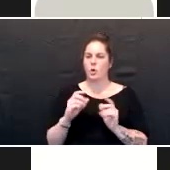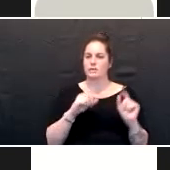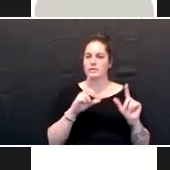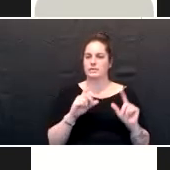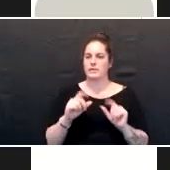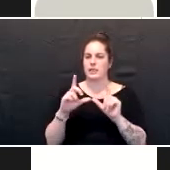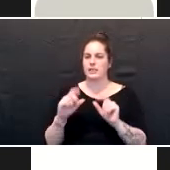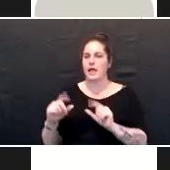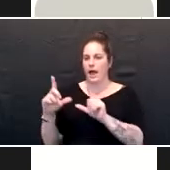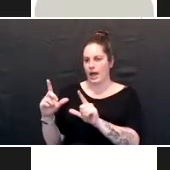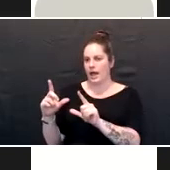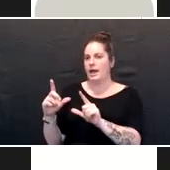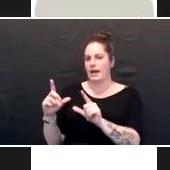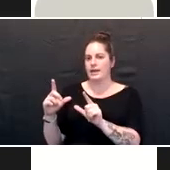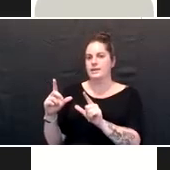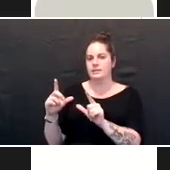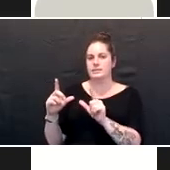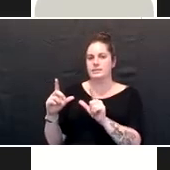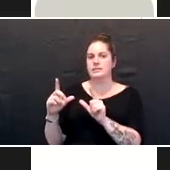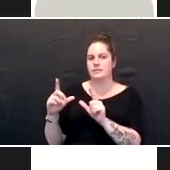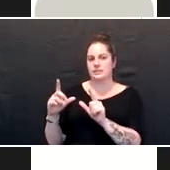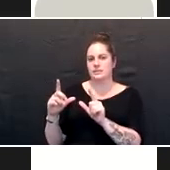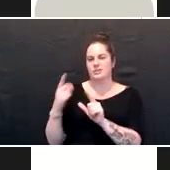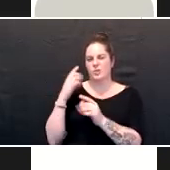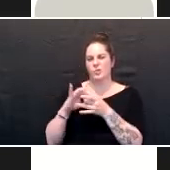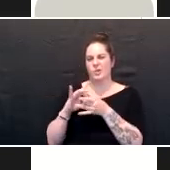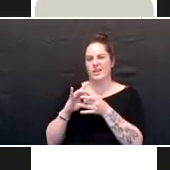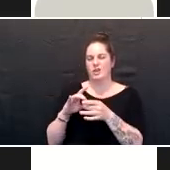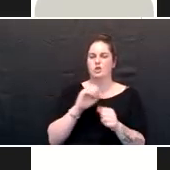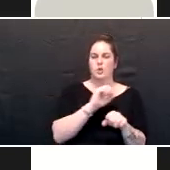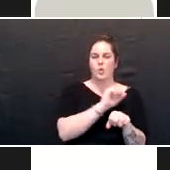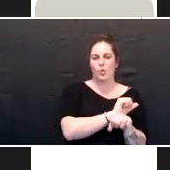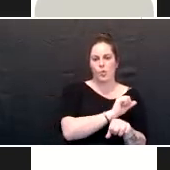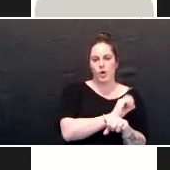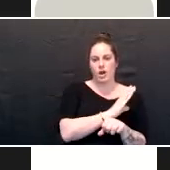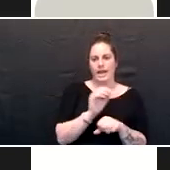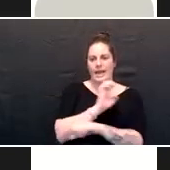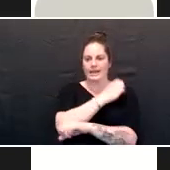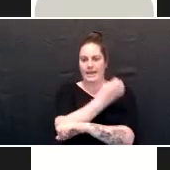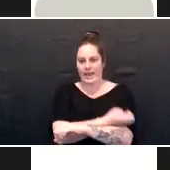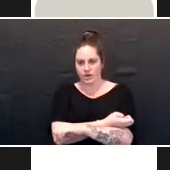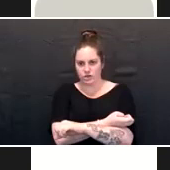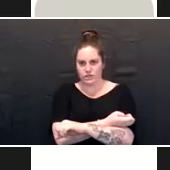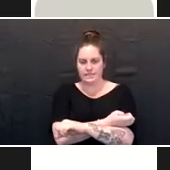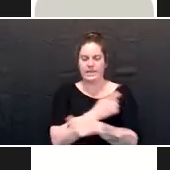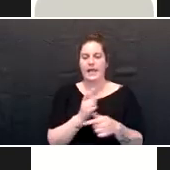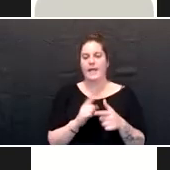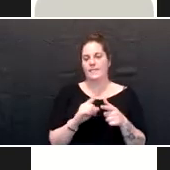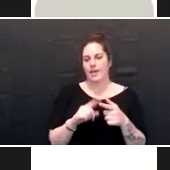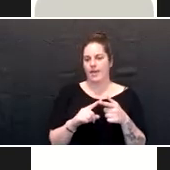we have a few more slides to get through where work and energy are concerned. And then we'll finish up by looking at the